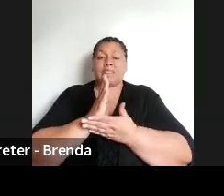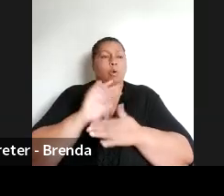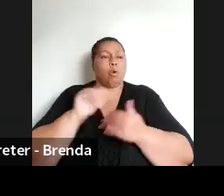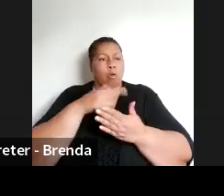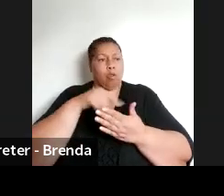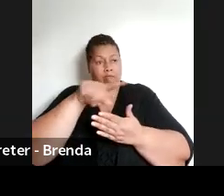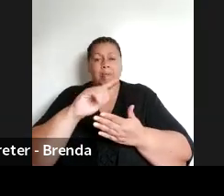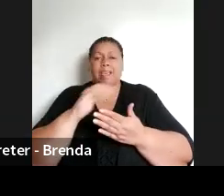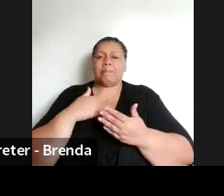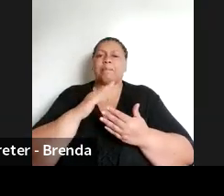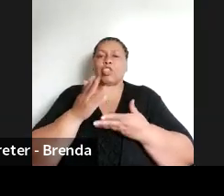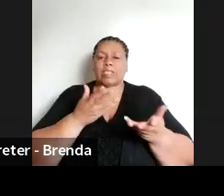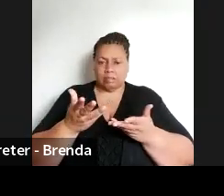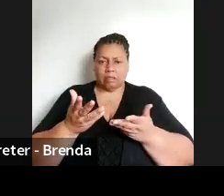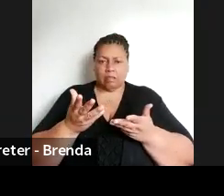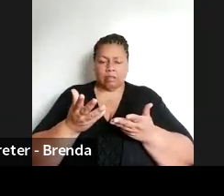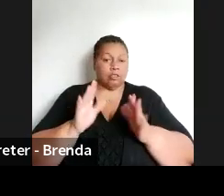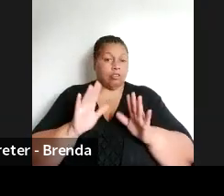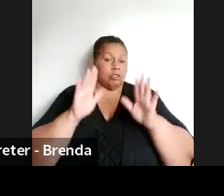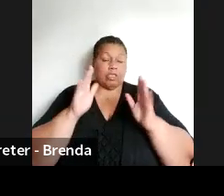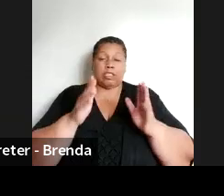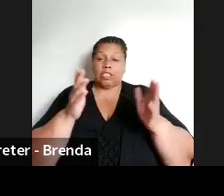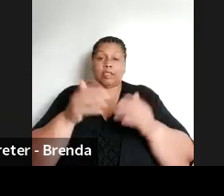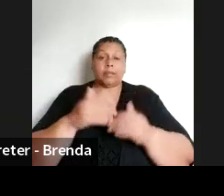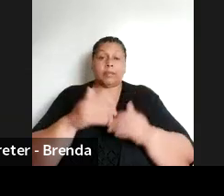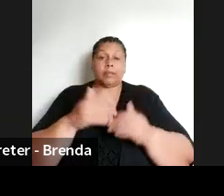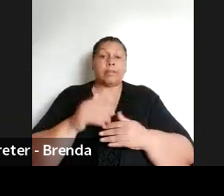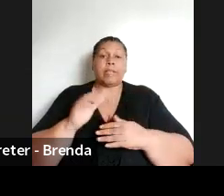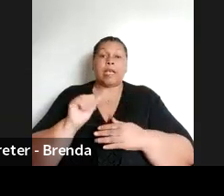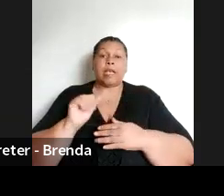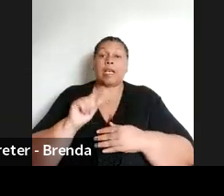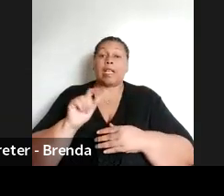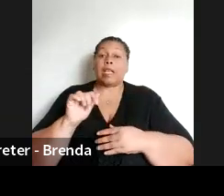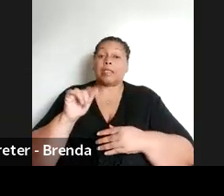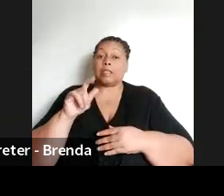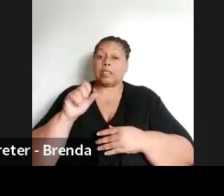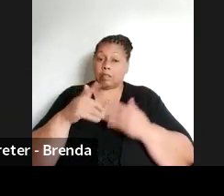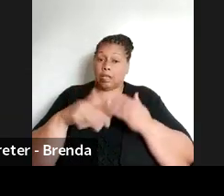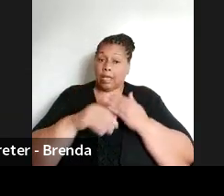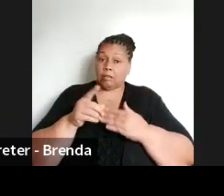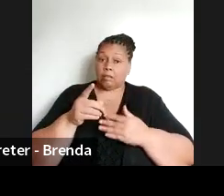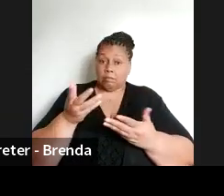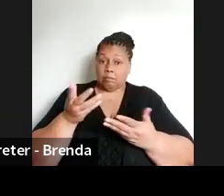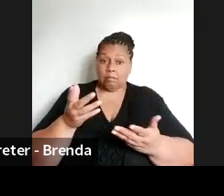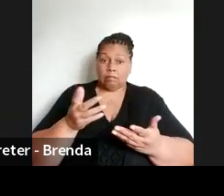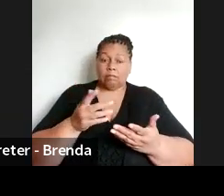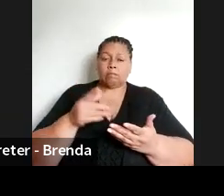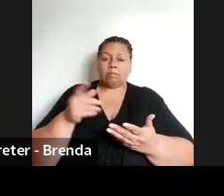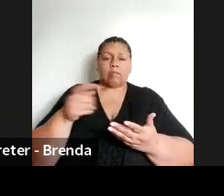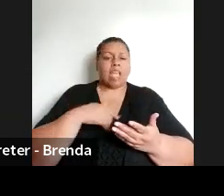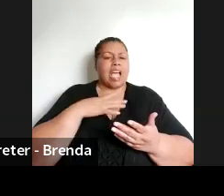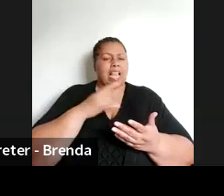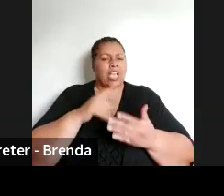suggestions. Alexis, did you have anything to add to that? Well, I like what you said